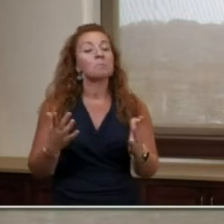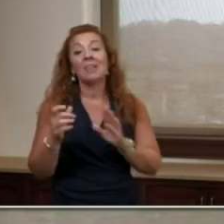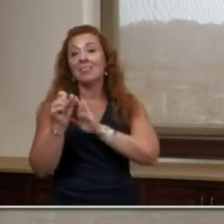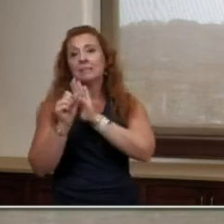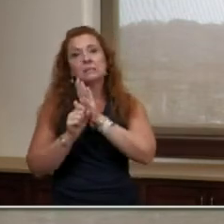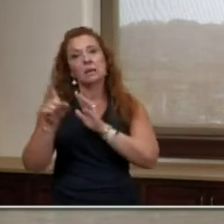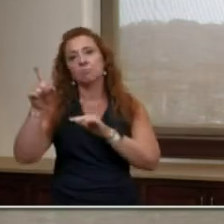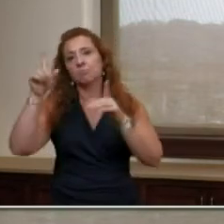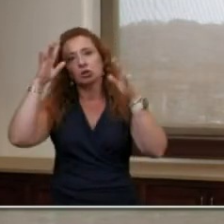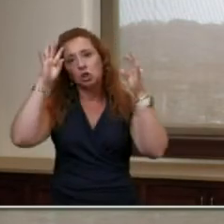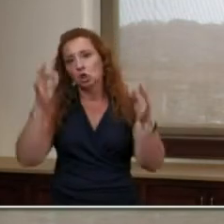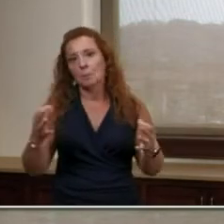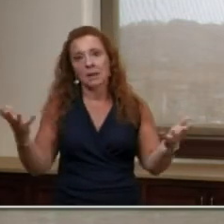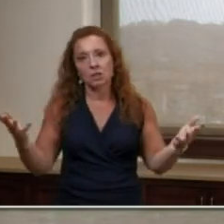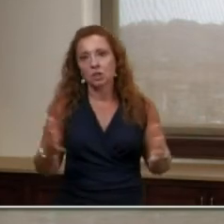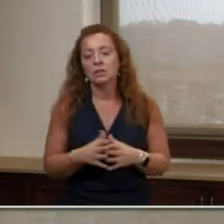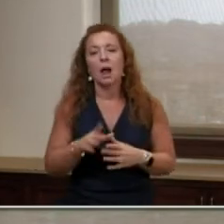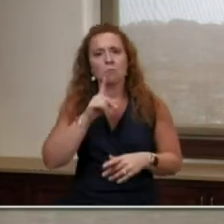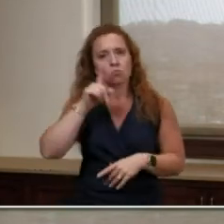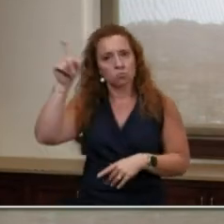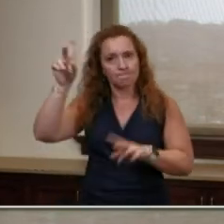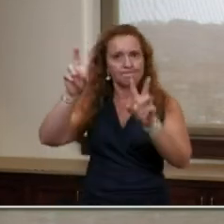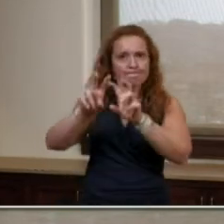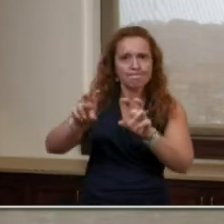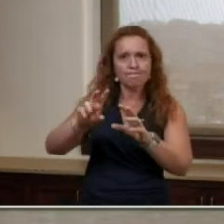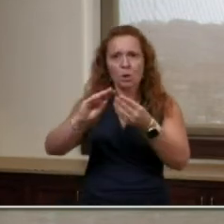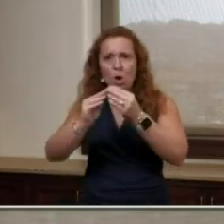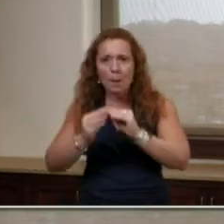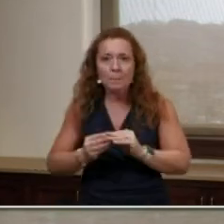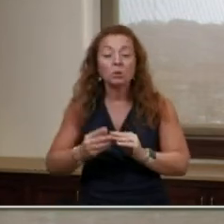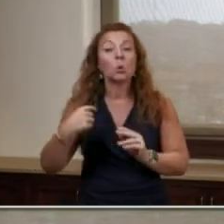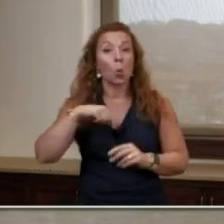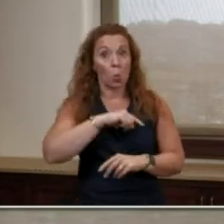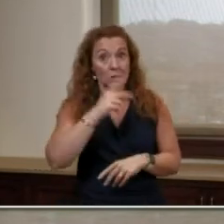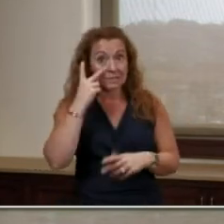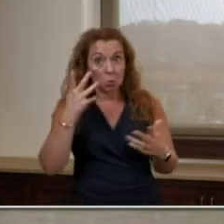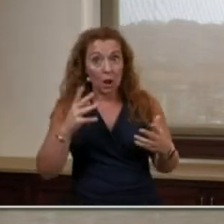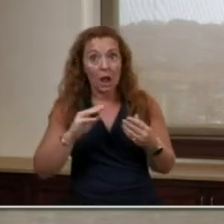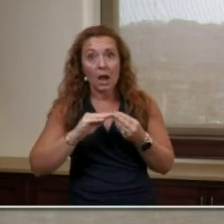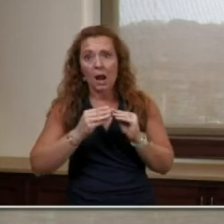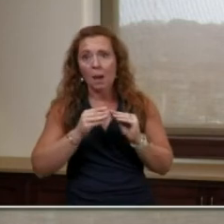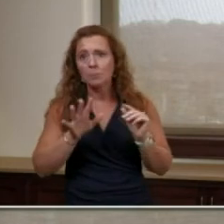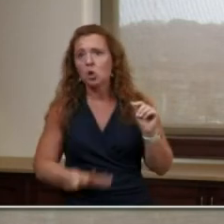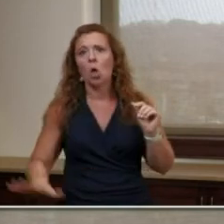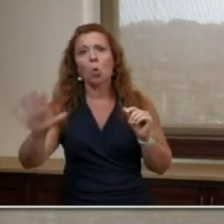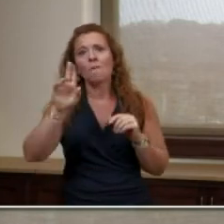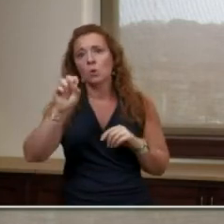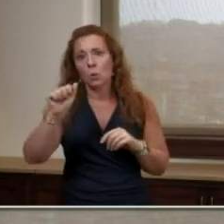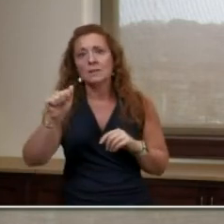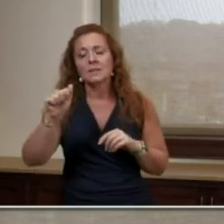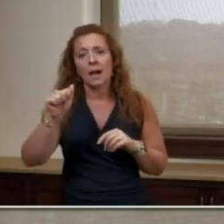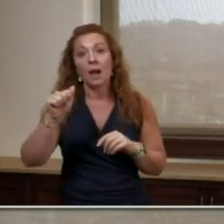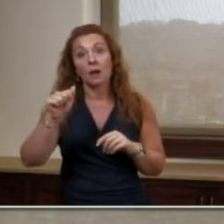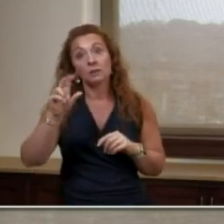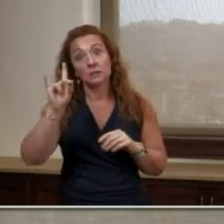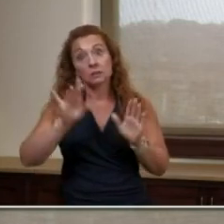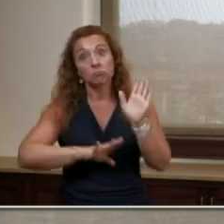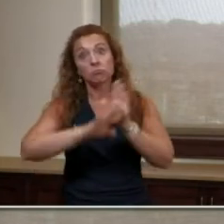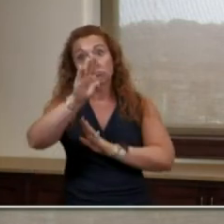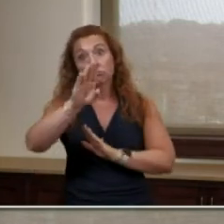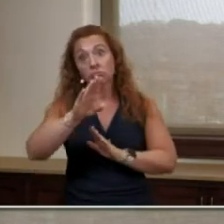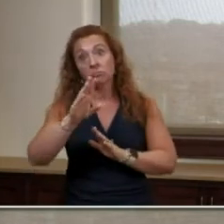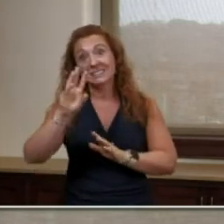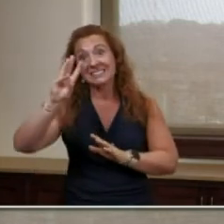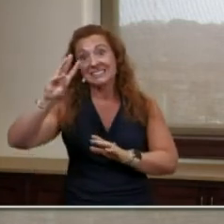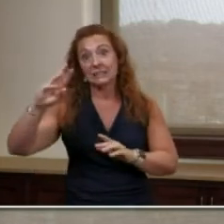will make those determinations, and I'm sure they're looking at their numbers. And again, we're seeing numbers across the country that have gone up, I think,